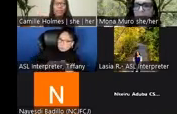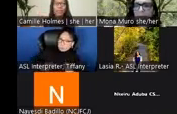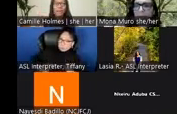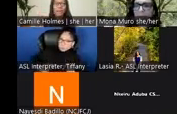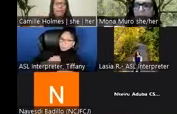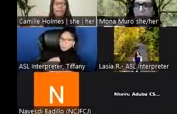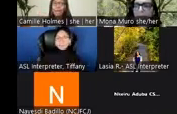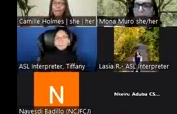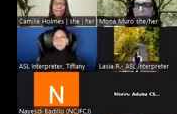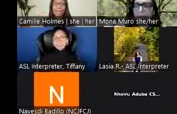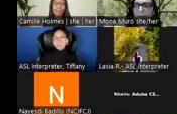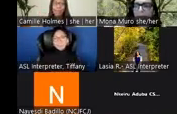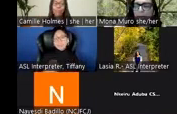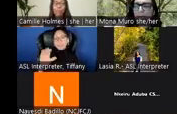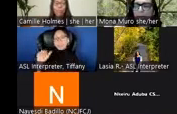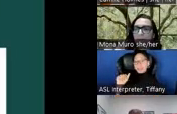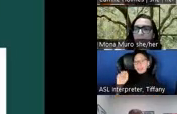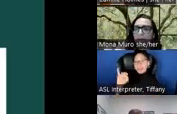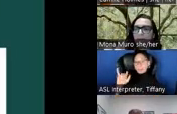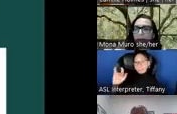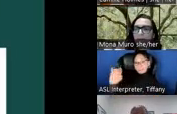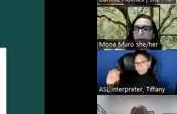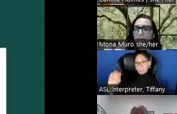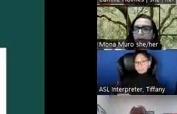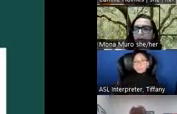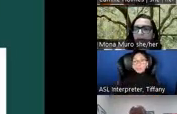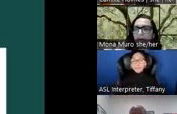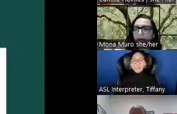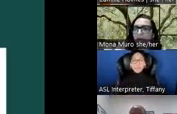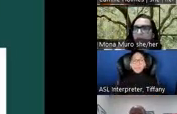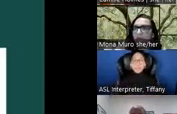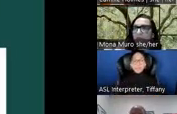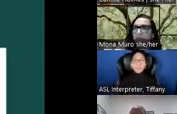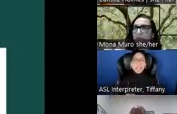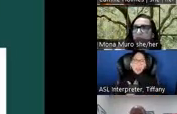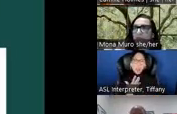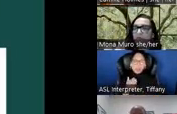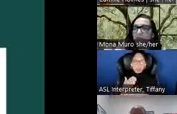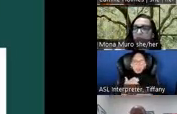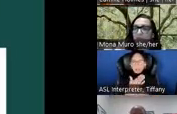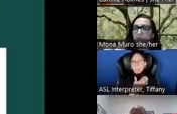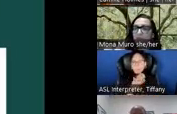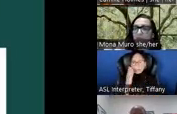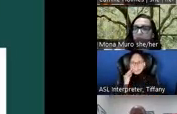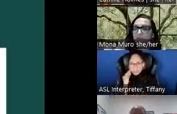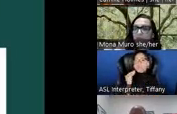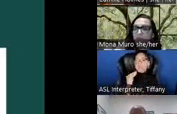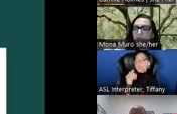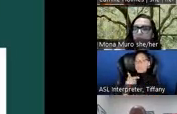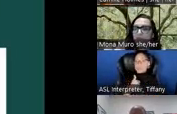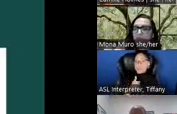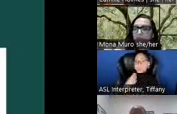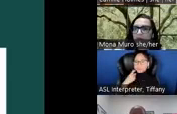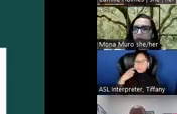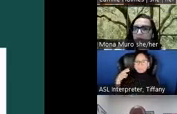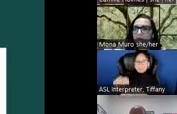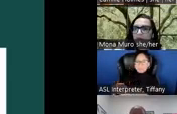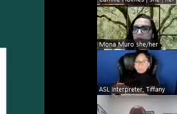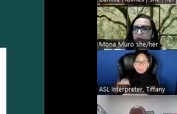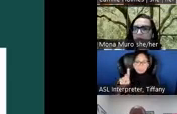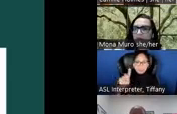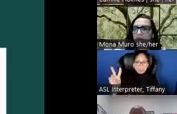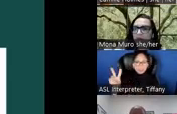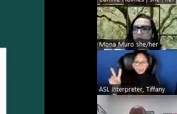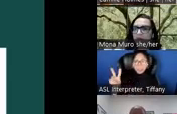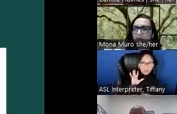that I remember having. I am newer to the domestic violence community. I didn't grow up through the DV movement, but I